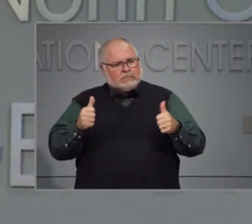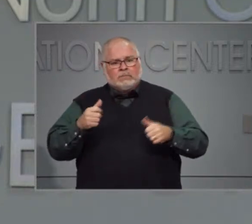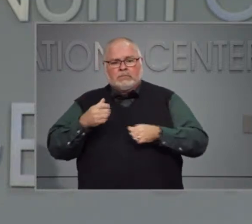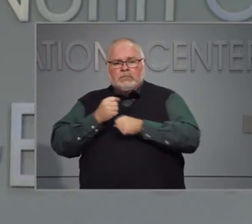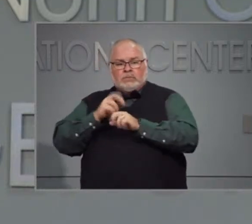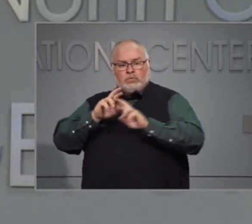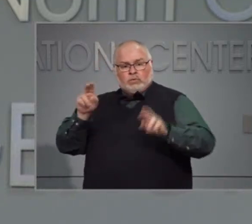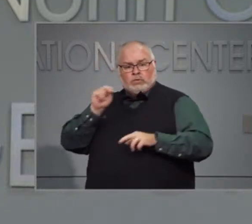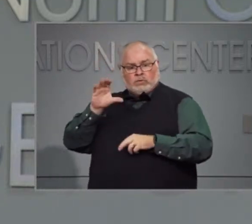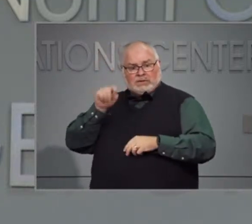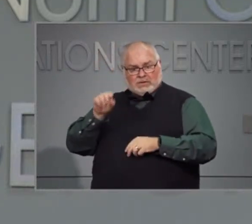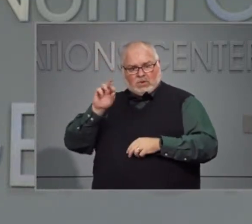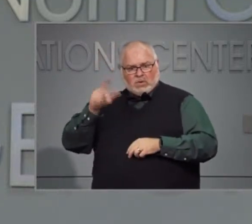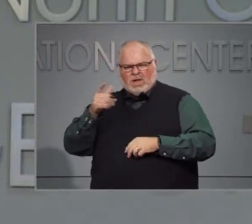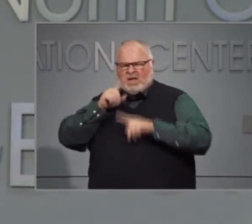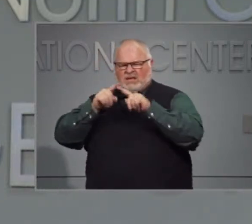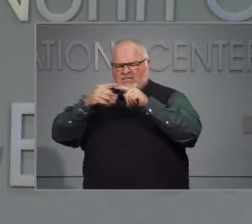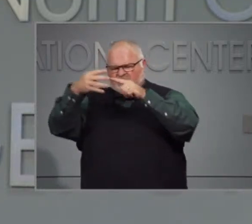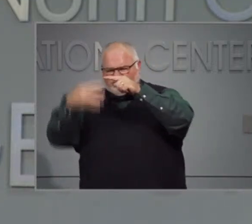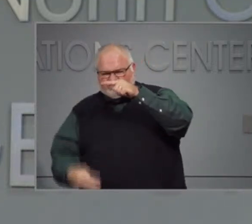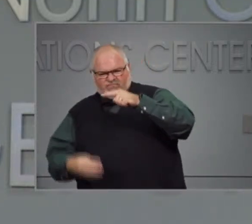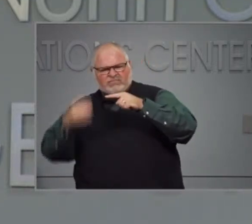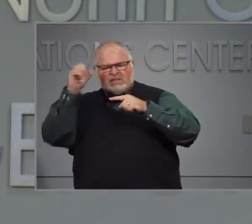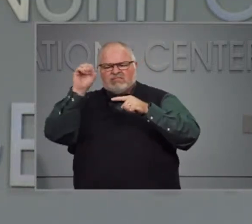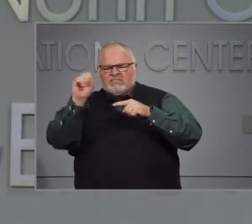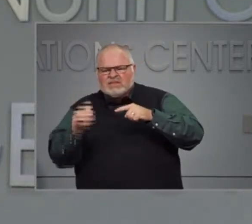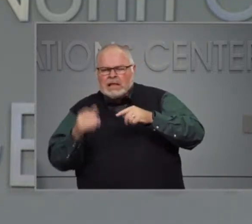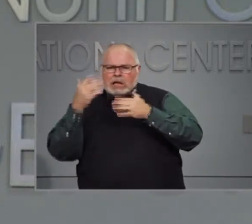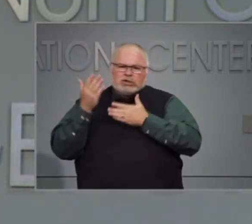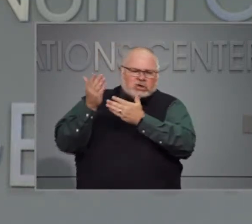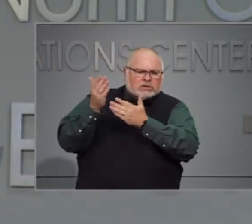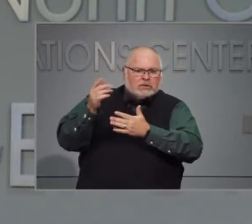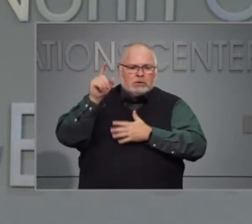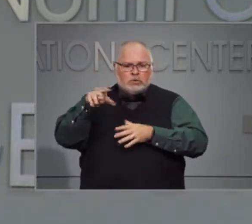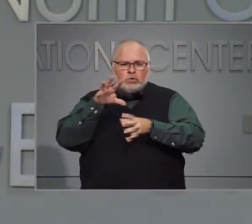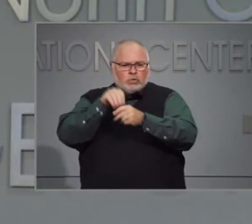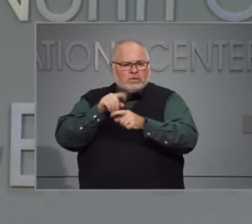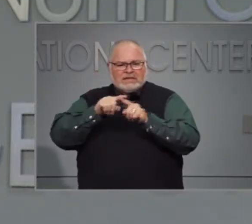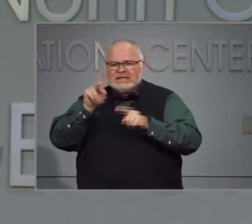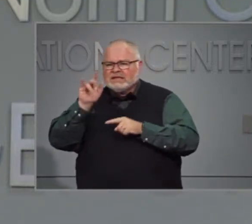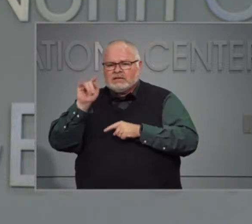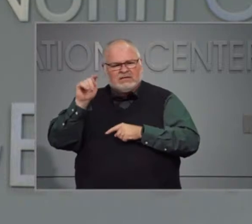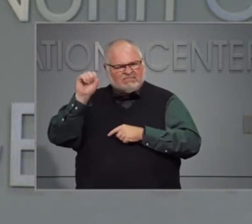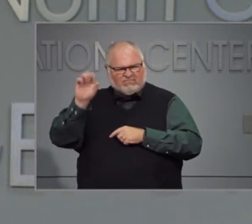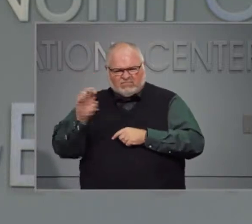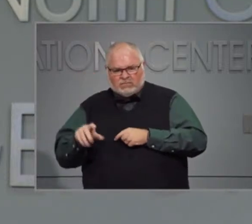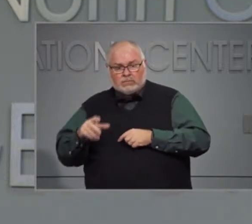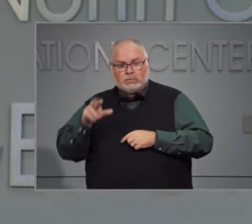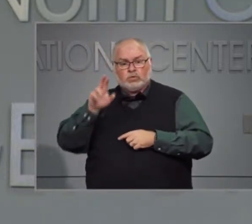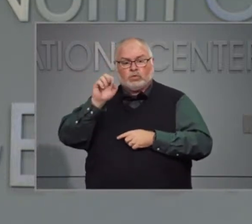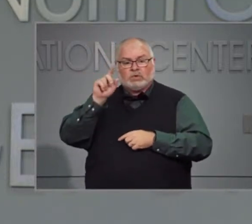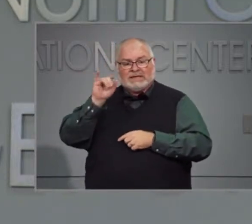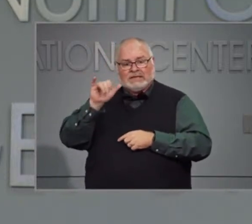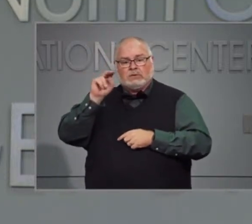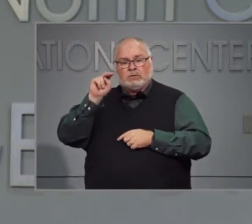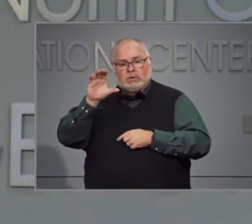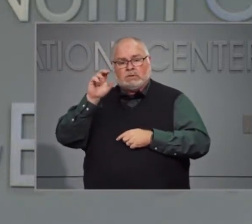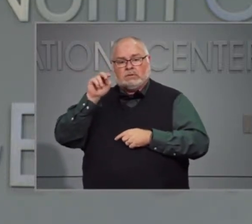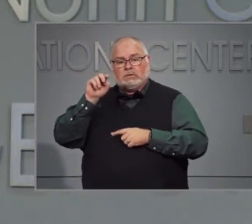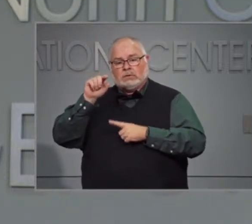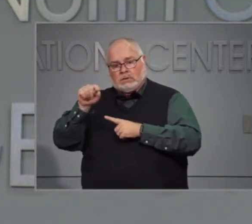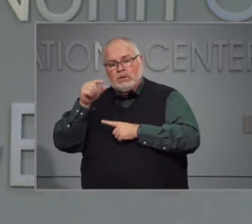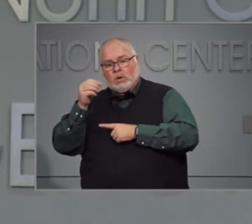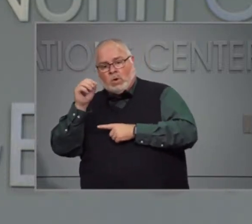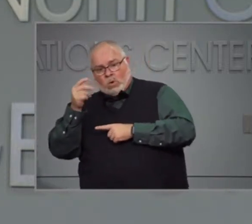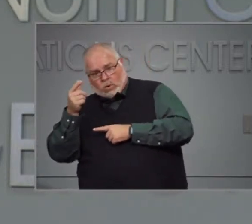complete list of items to include in your emergency kit. The ReadyNC mobile app has been retired, but all of the same